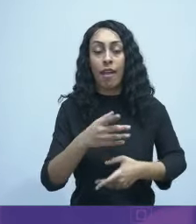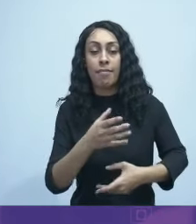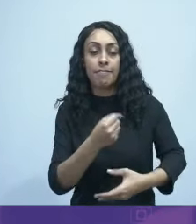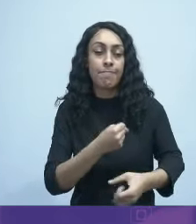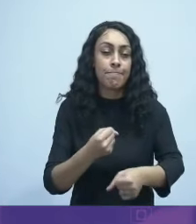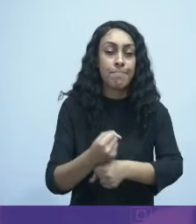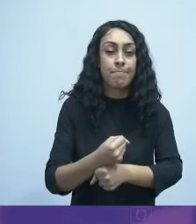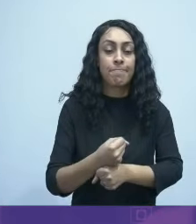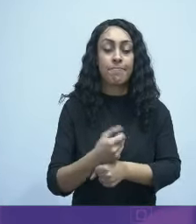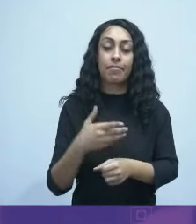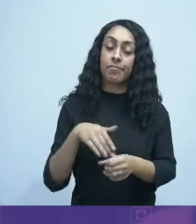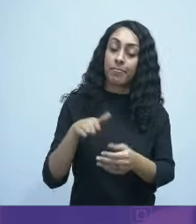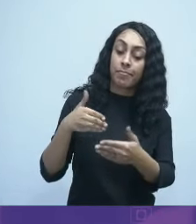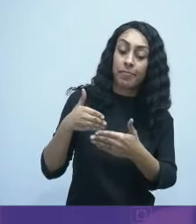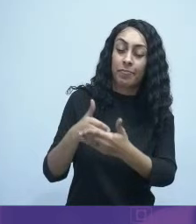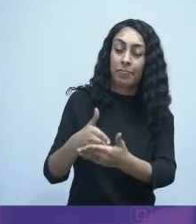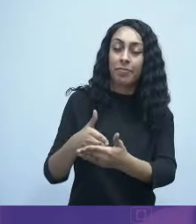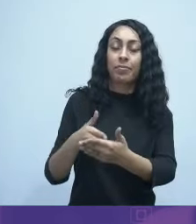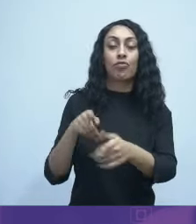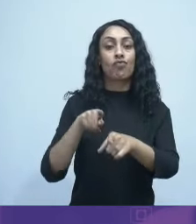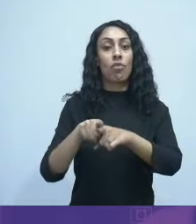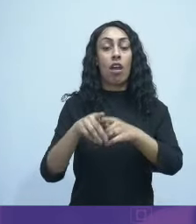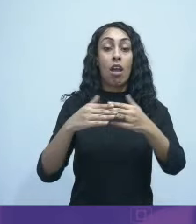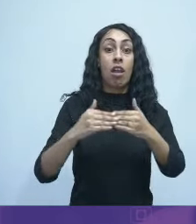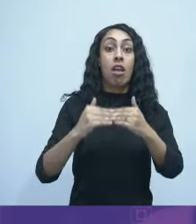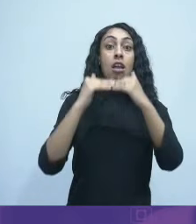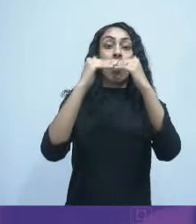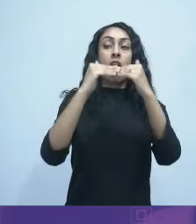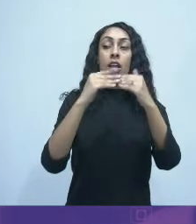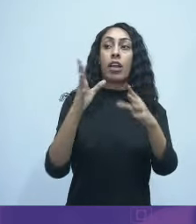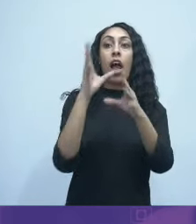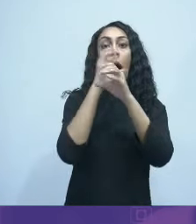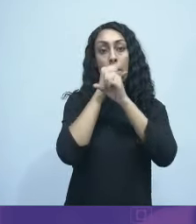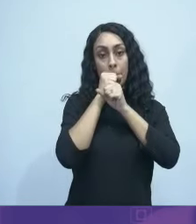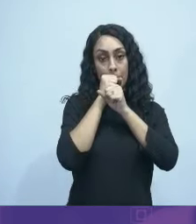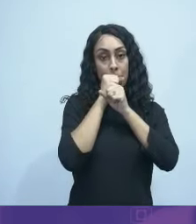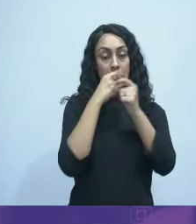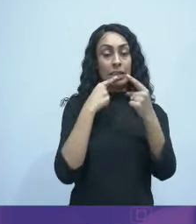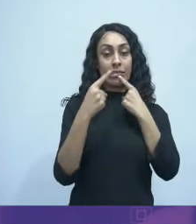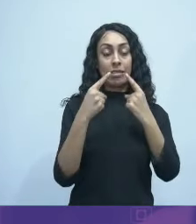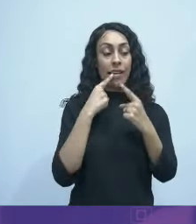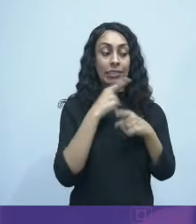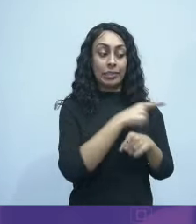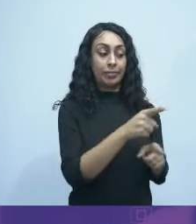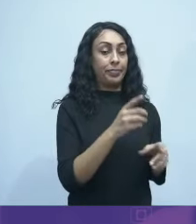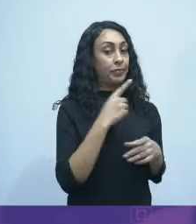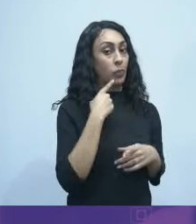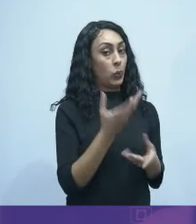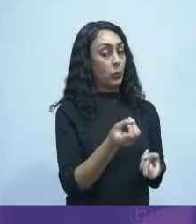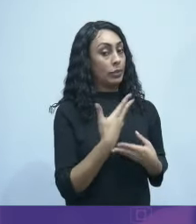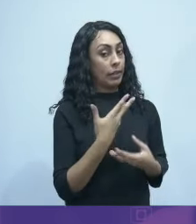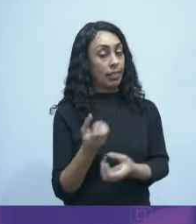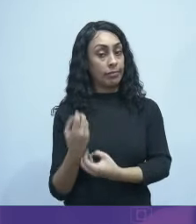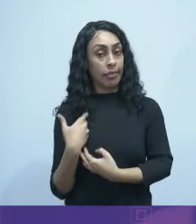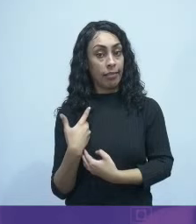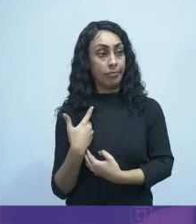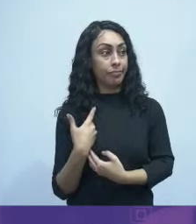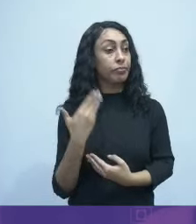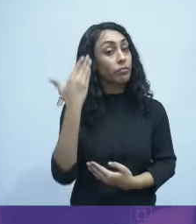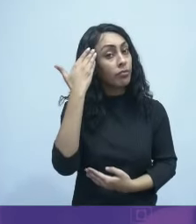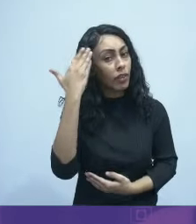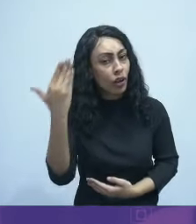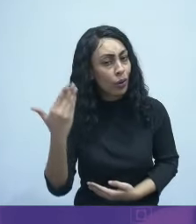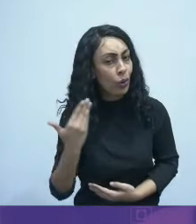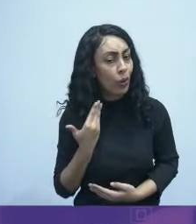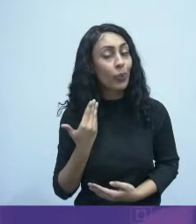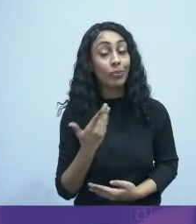and we need to tackle head on, is the high volume of unknown data that's still coming back to us. And unknowns are a key